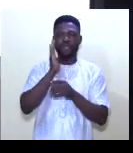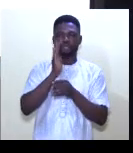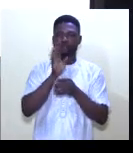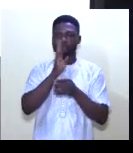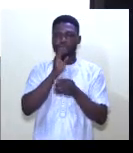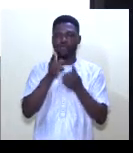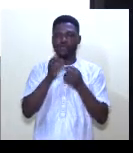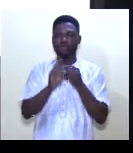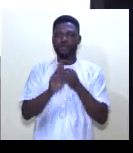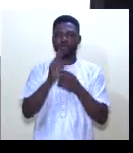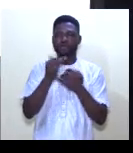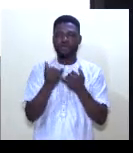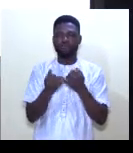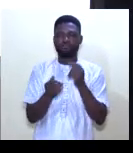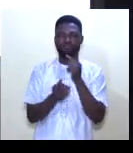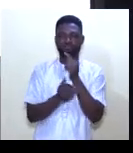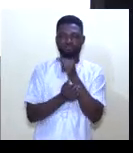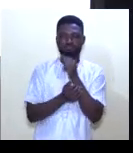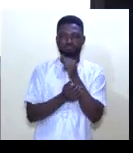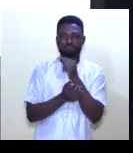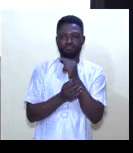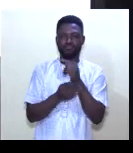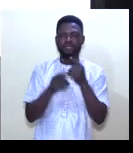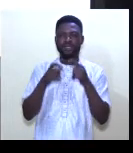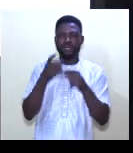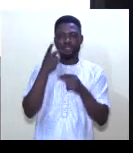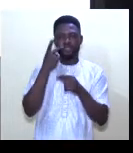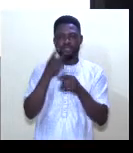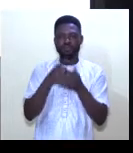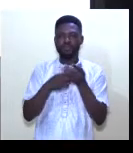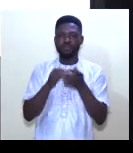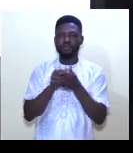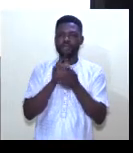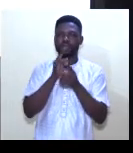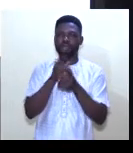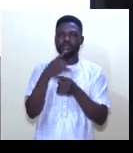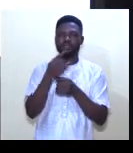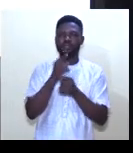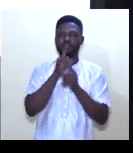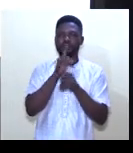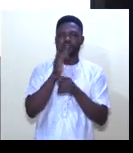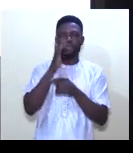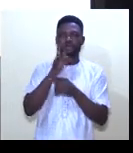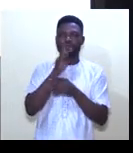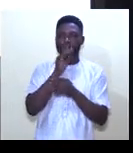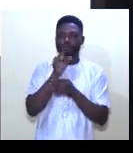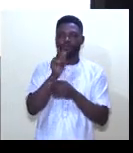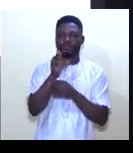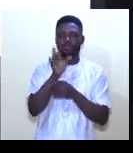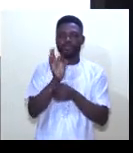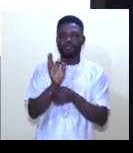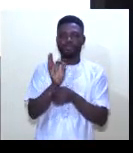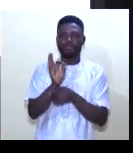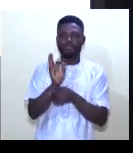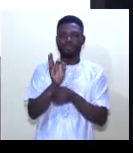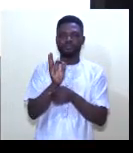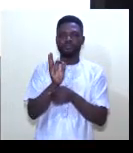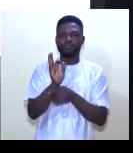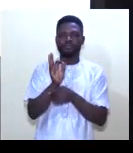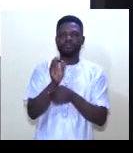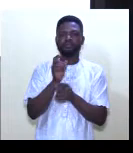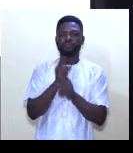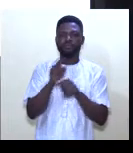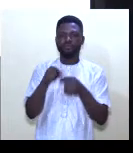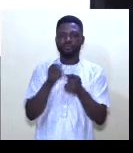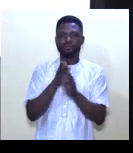Your answer should be coming up quickly right about now. So let's see what that answer is. The answer should be 29. I wouldn't waste my